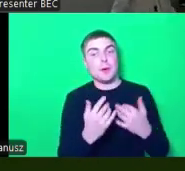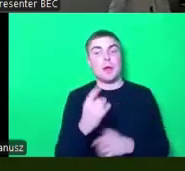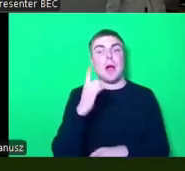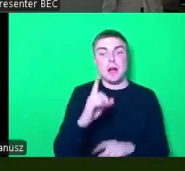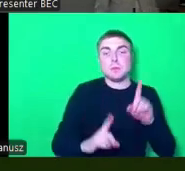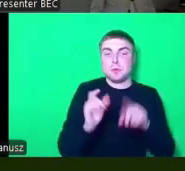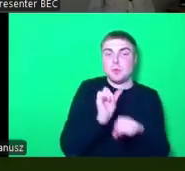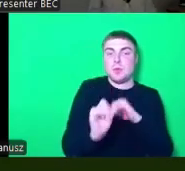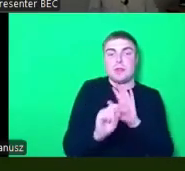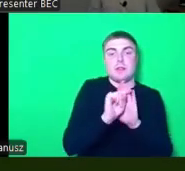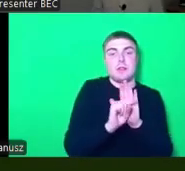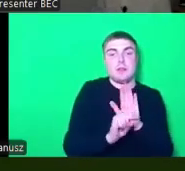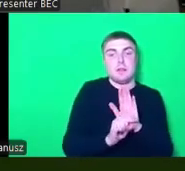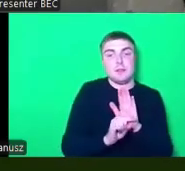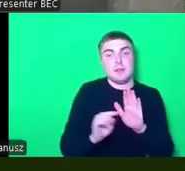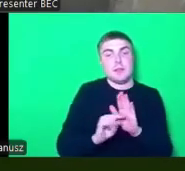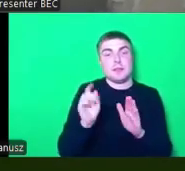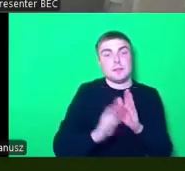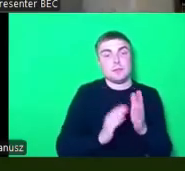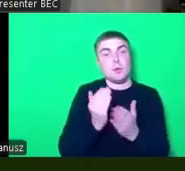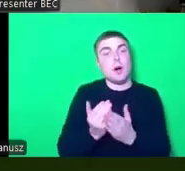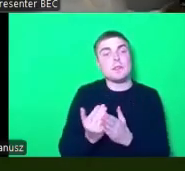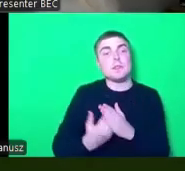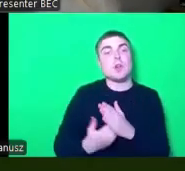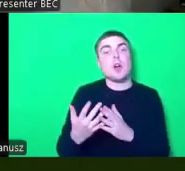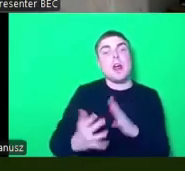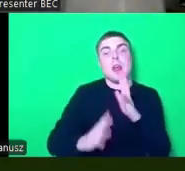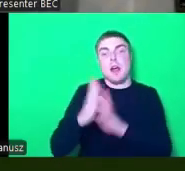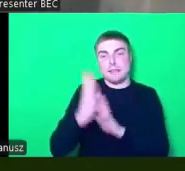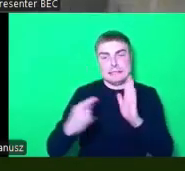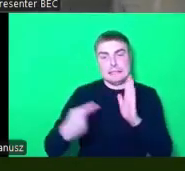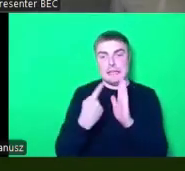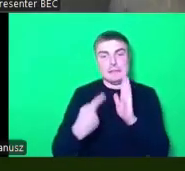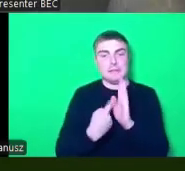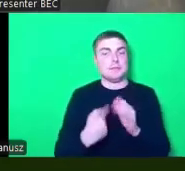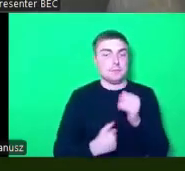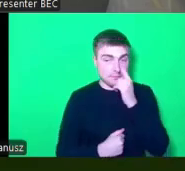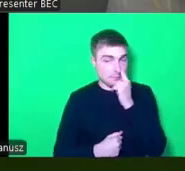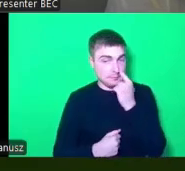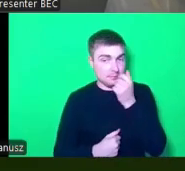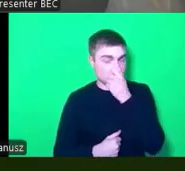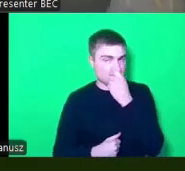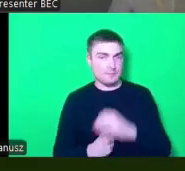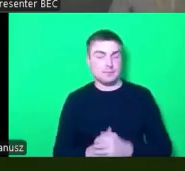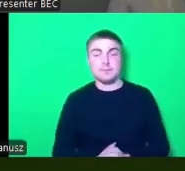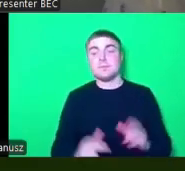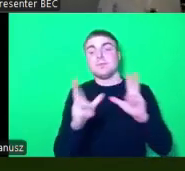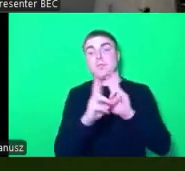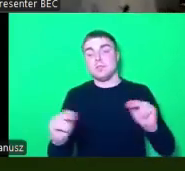year-round cooling compared to deciduous. And of course, the control, it means